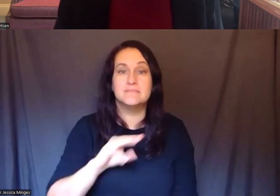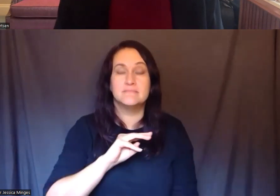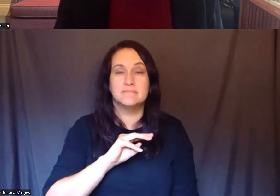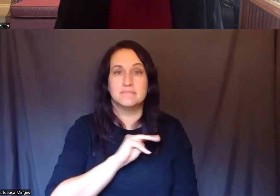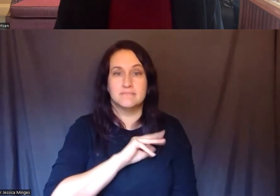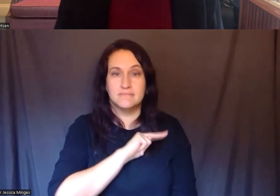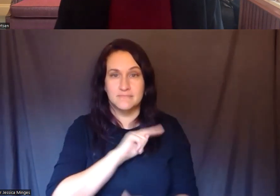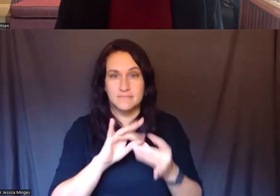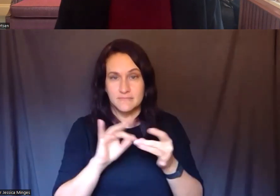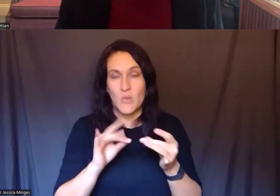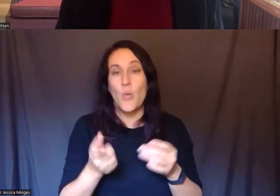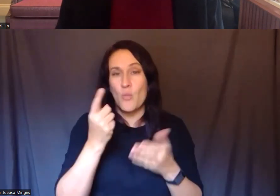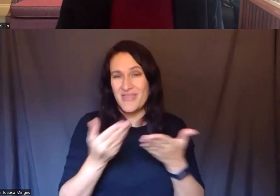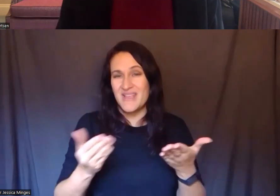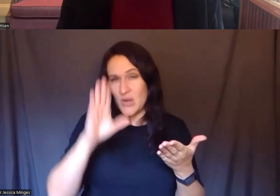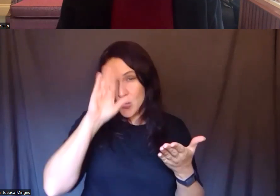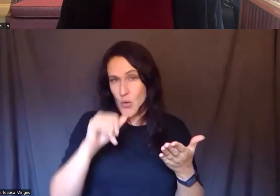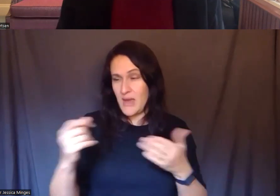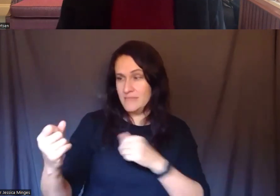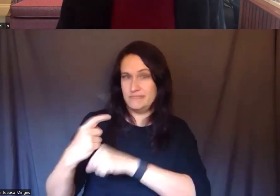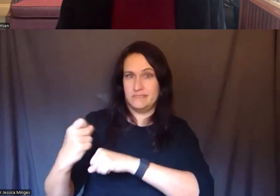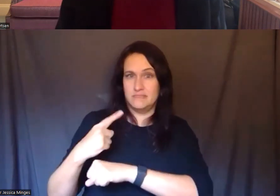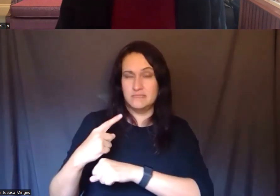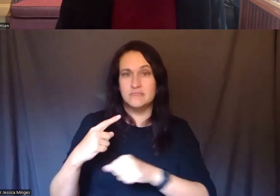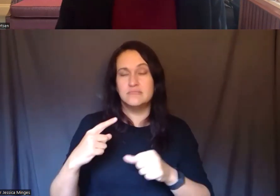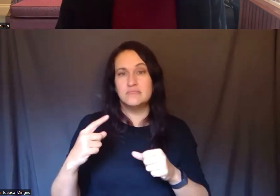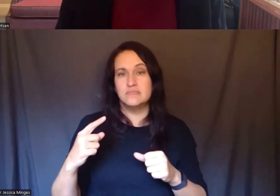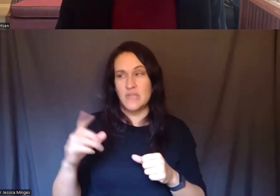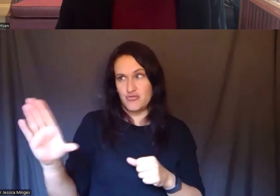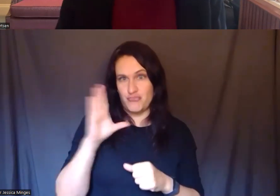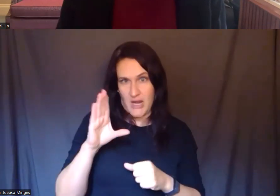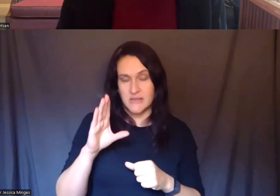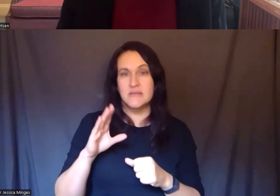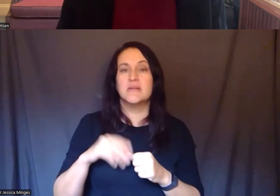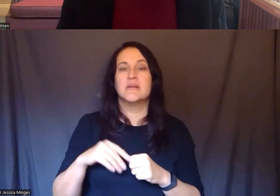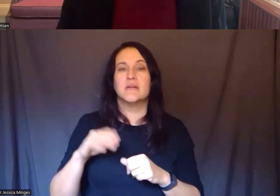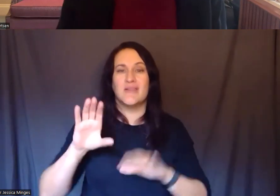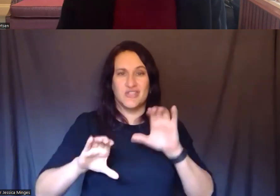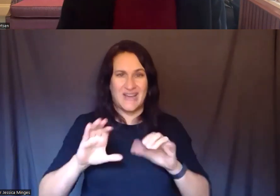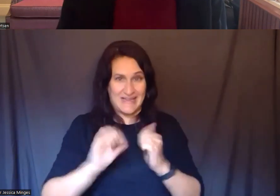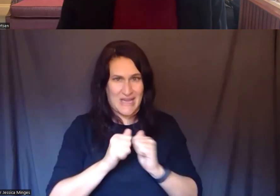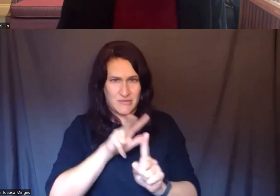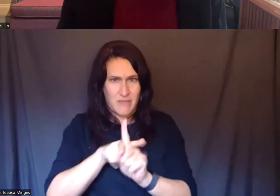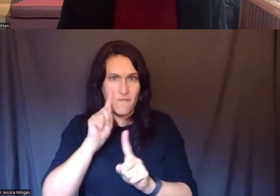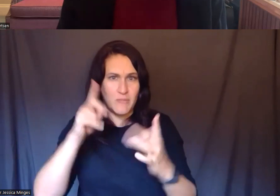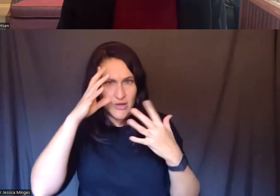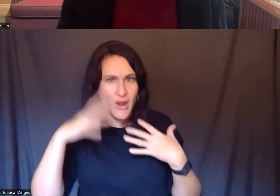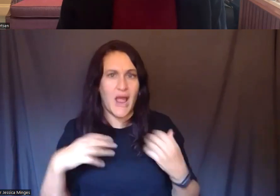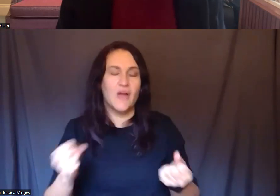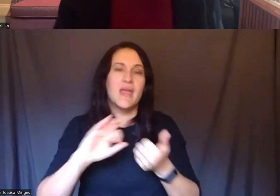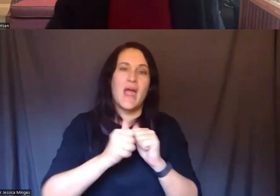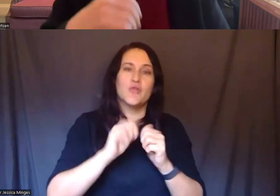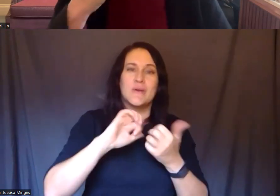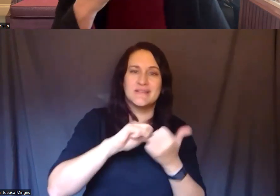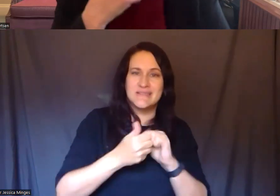So I know that one of the things I'm getting questions on in direct chat as well is, how does this apply to mental health? How do we adapt this with mental health? And that's